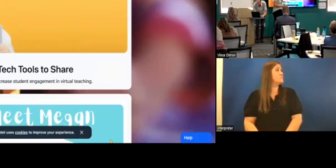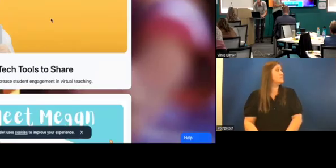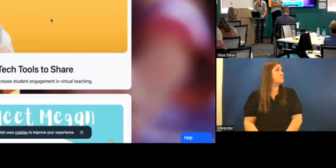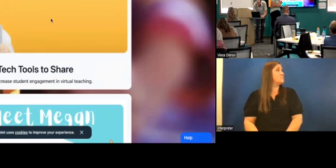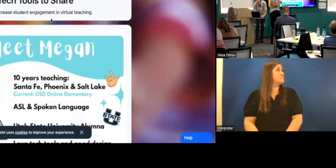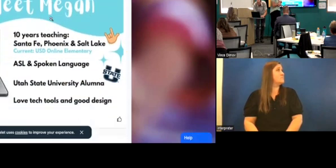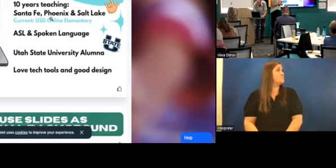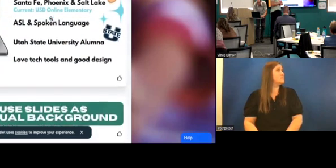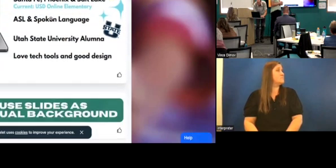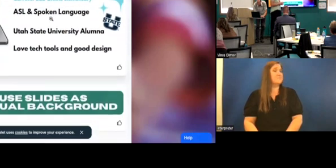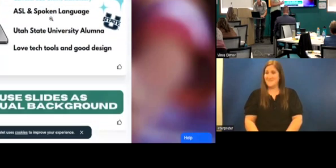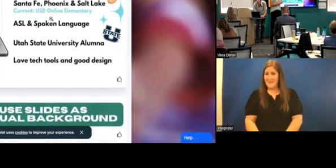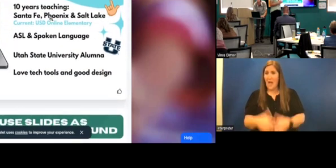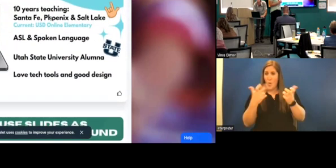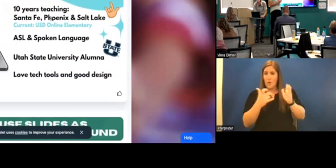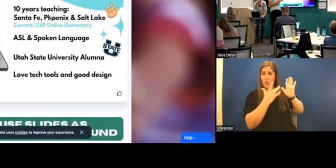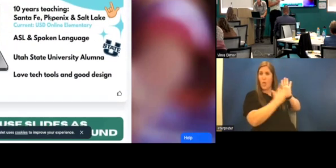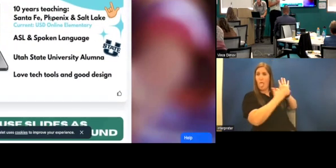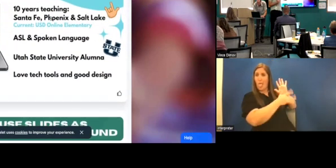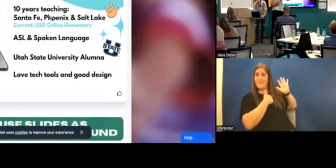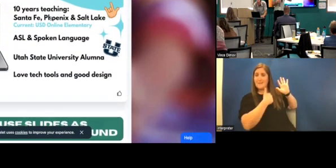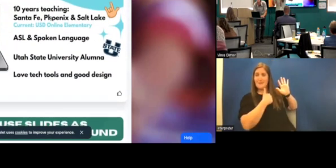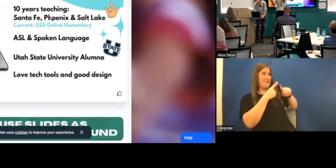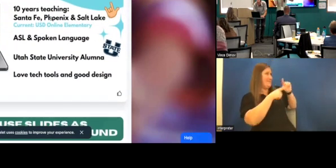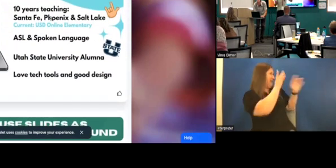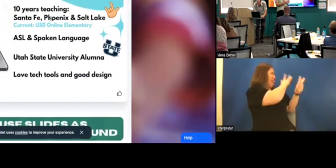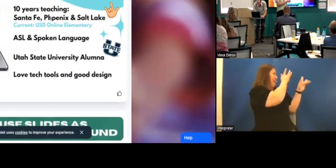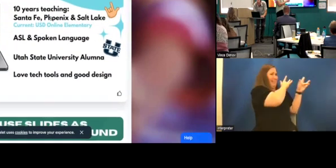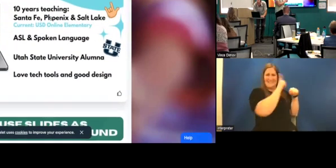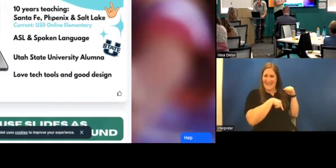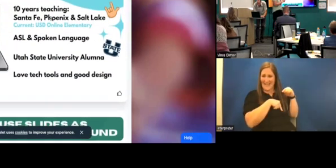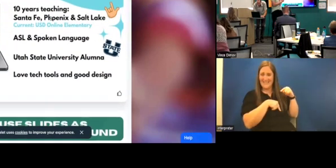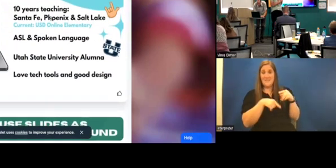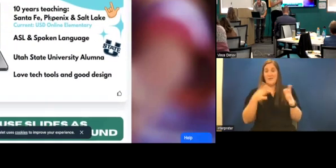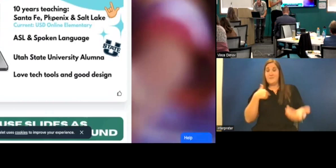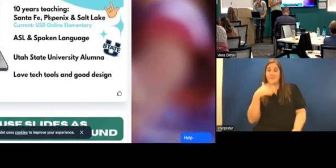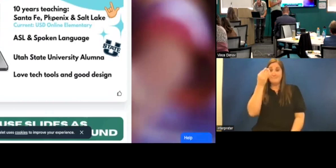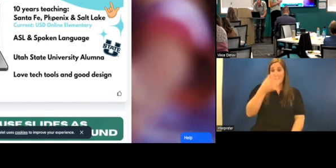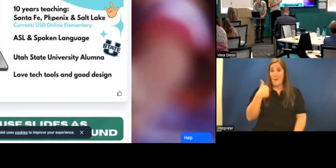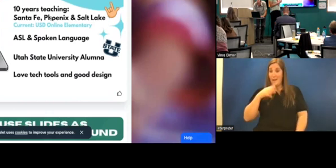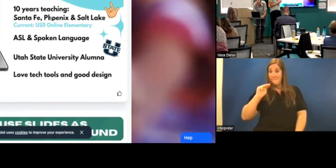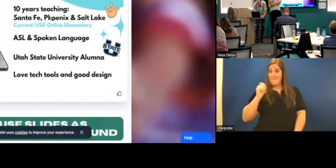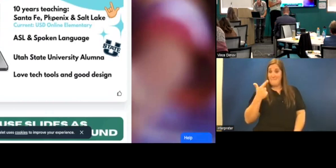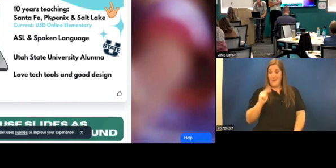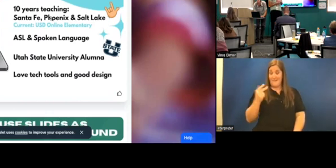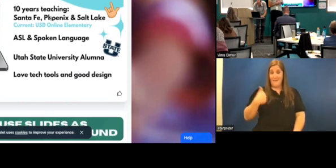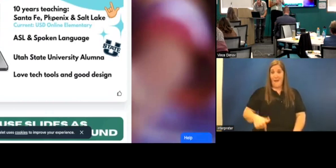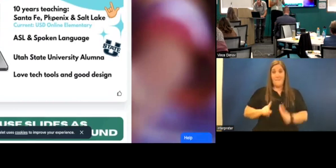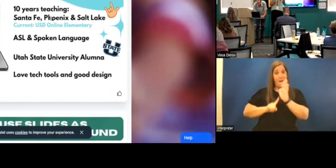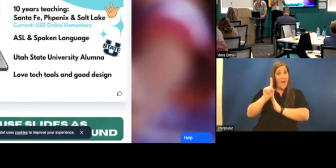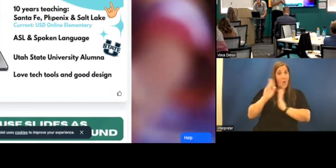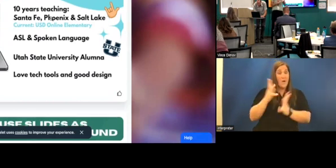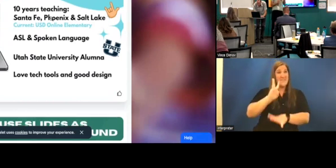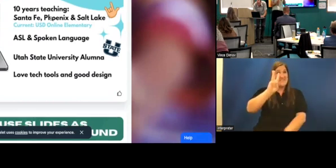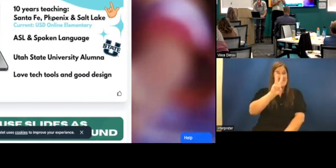I want to touch and scroll. I can't do that. Okay, so just a little bit about me. I'm Megan. I'm 6'2", same as Heidi. I've taught for 10 years. I